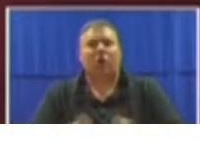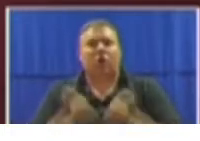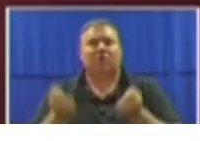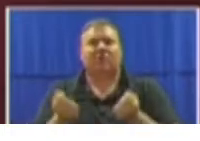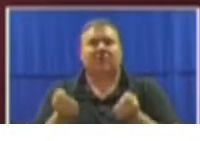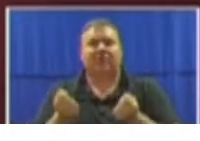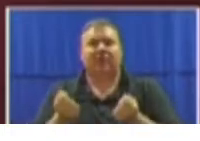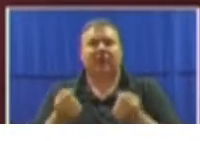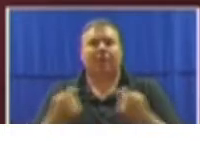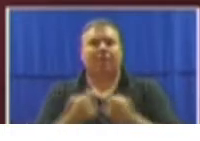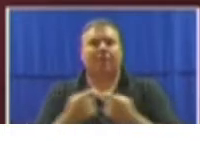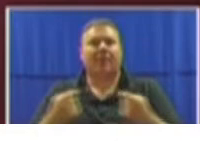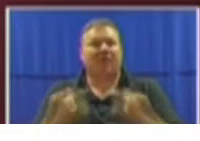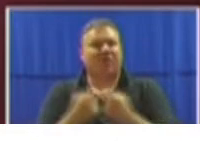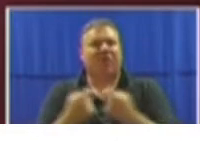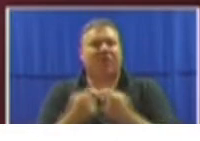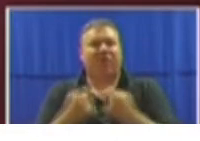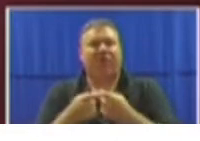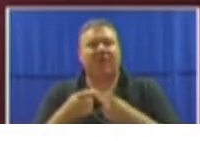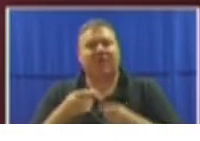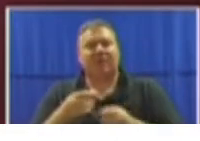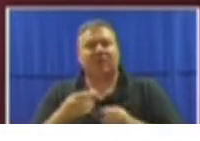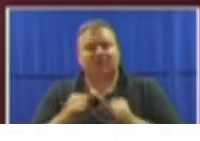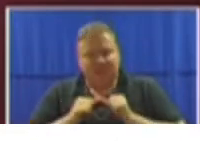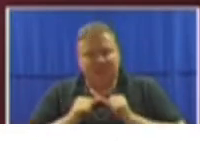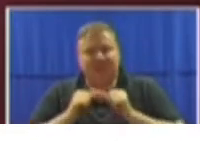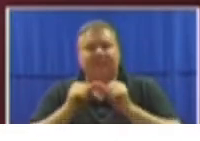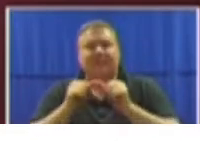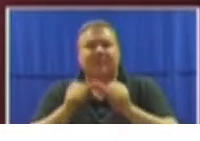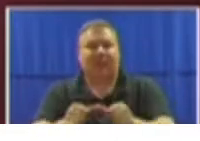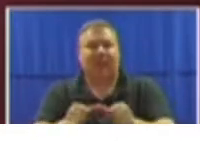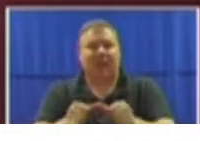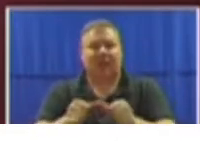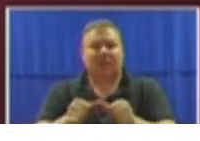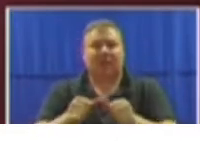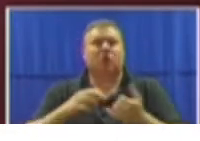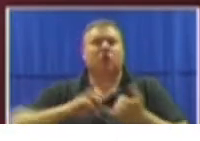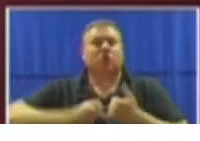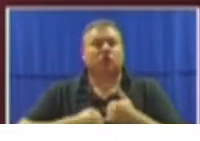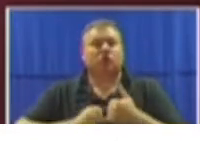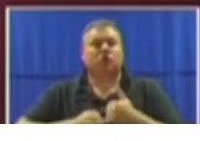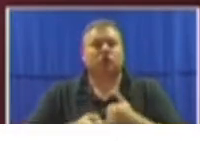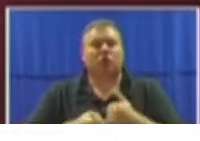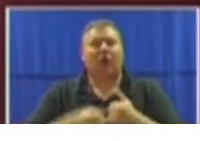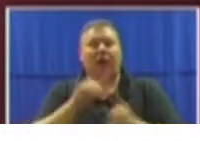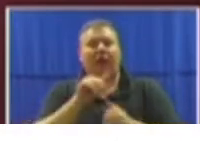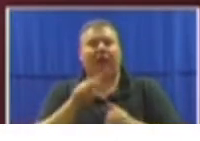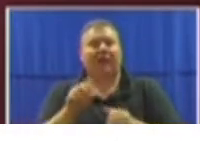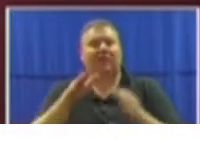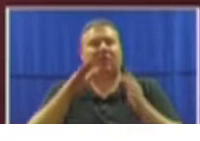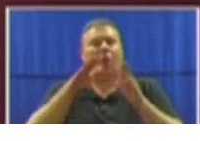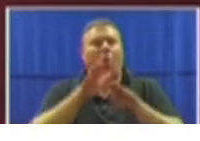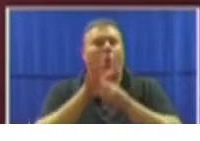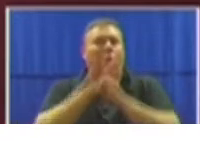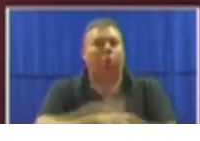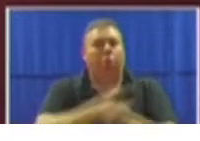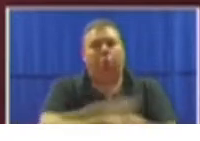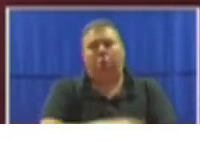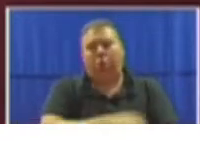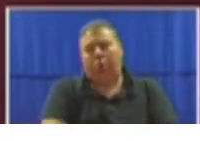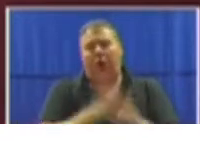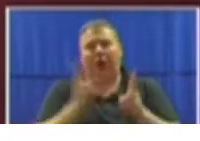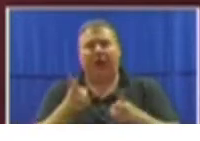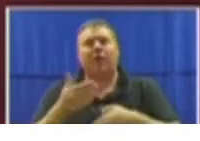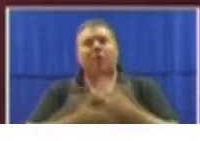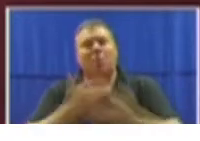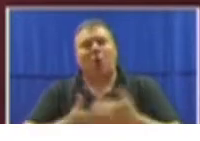aggressively met by sustained attempts to decelerate and discredit progress made. It must therefore be